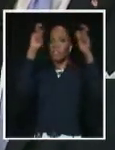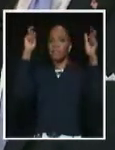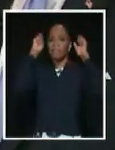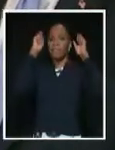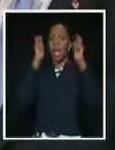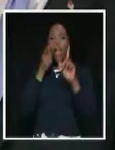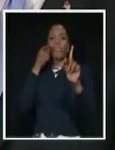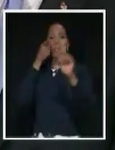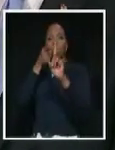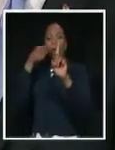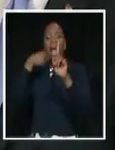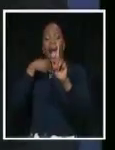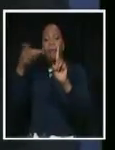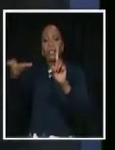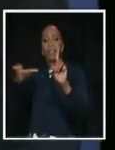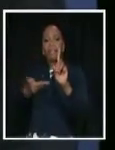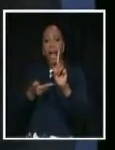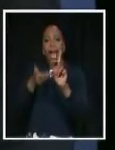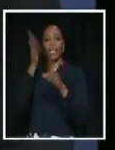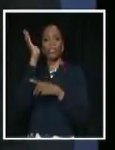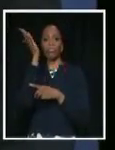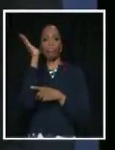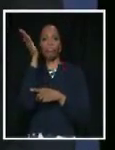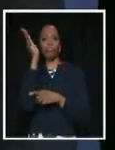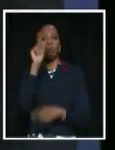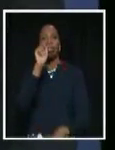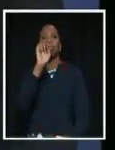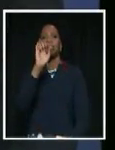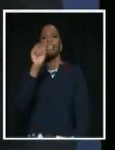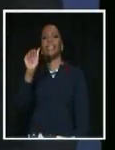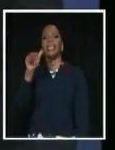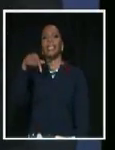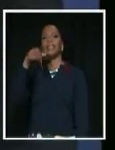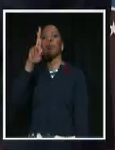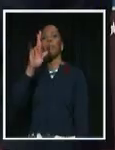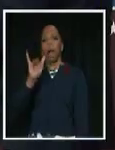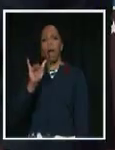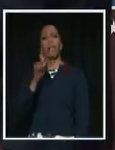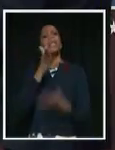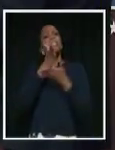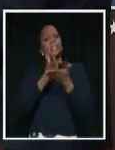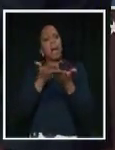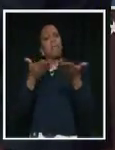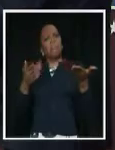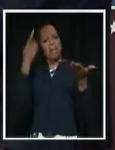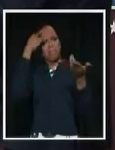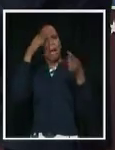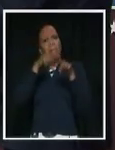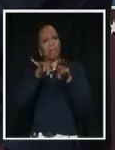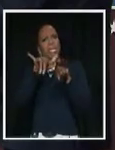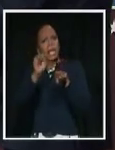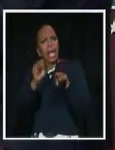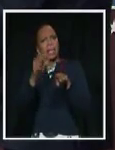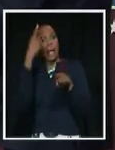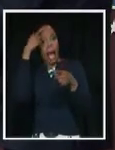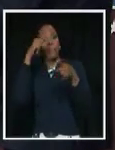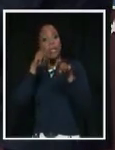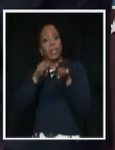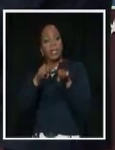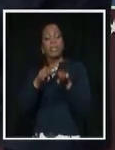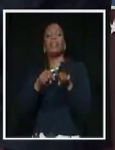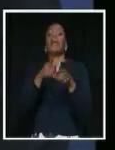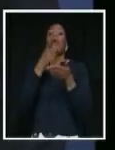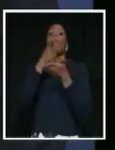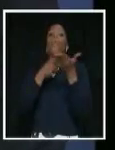invited to go talk to the Tea Party. I went out there and talked. And there are some things I agree with them on. I agree in what they believe in the Constitution.